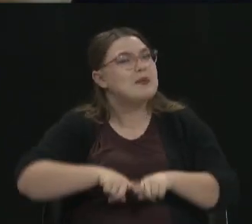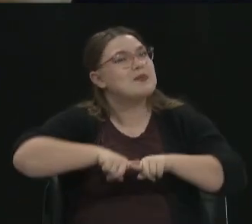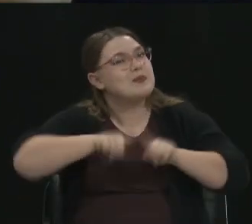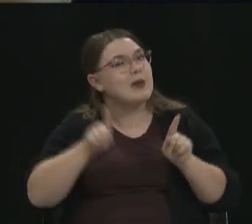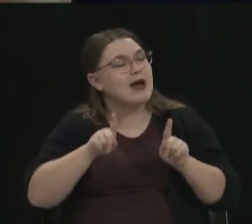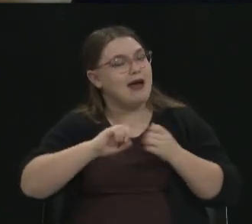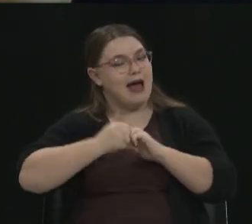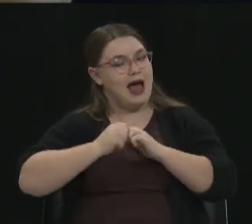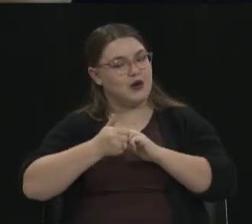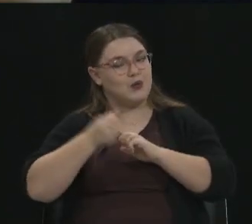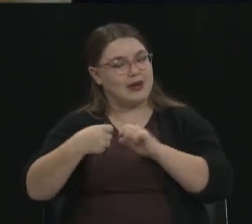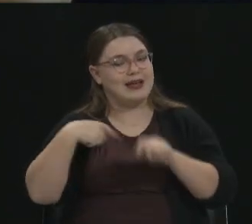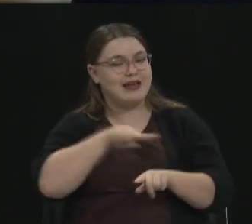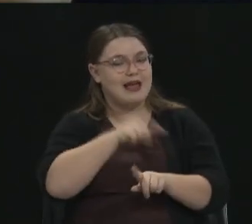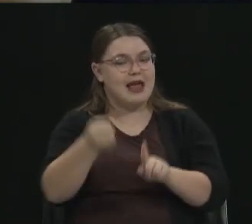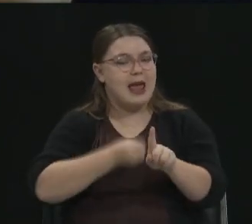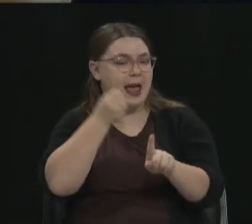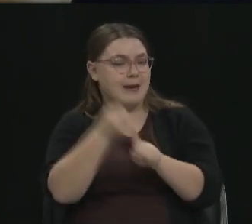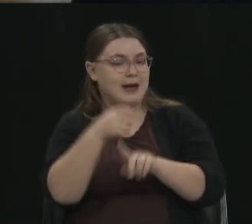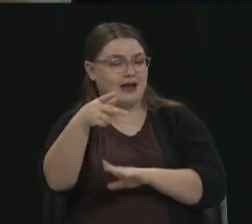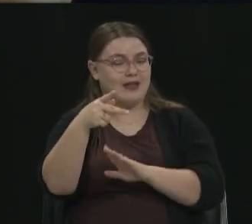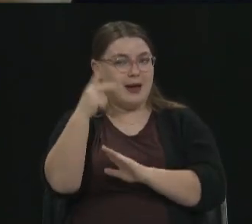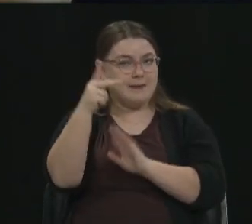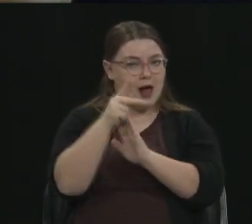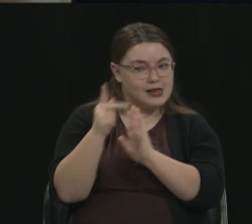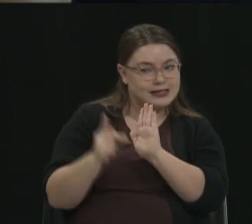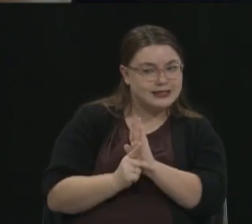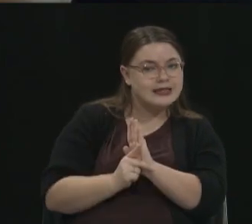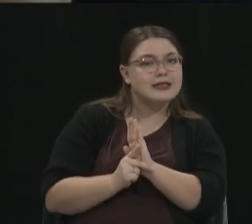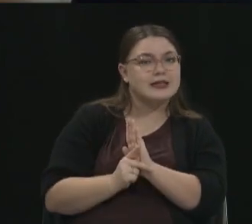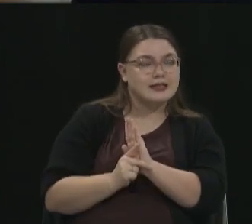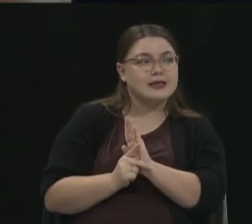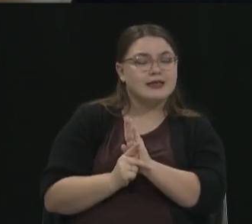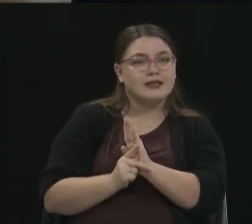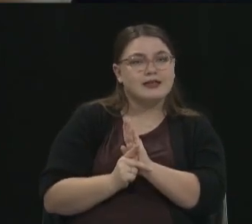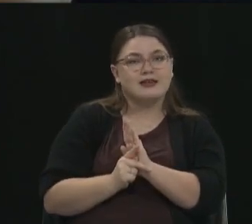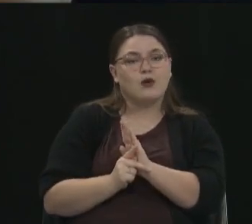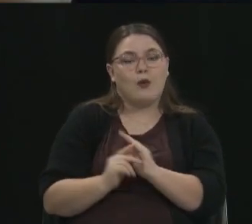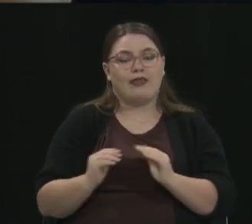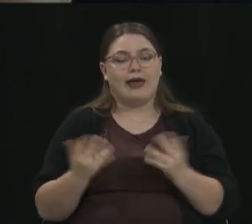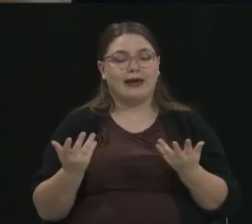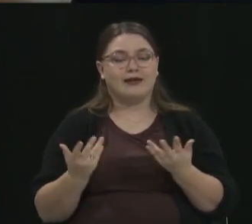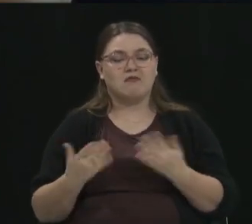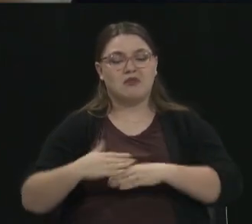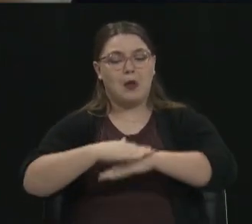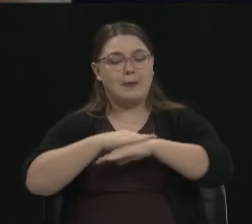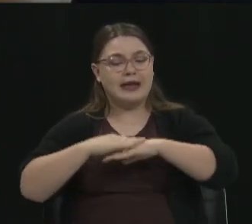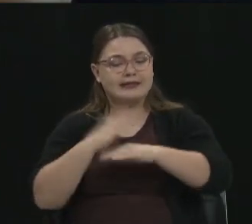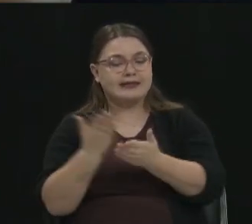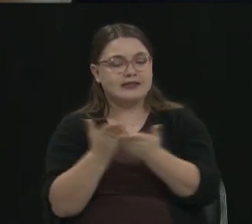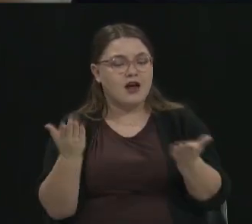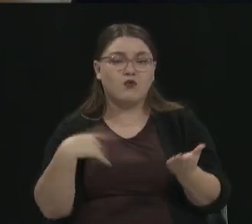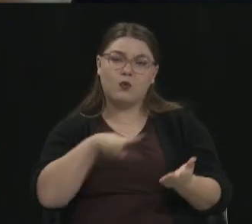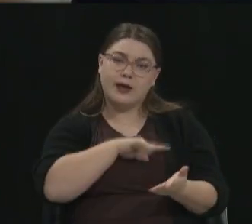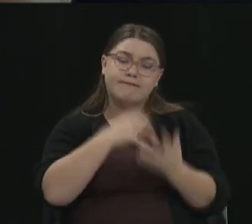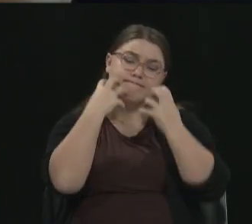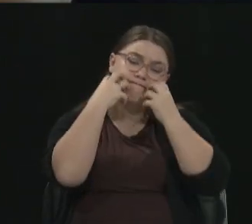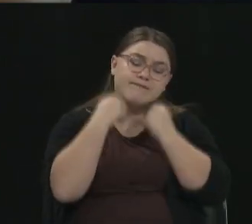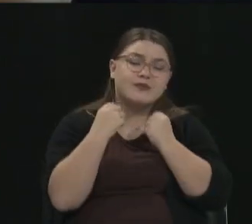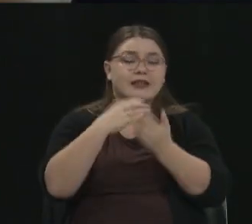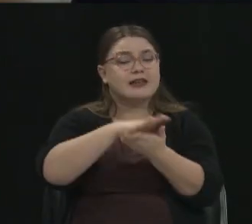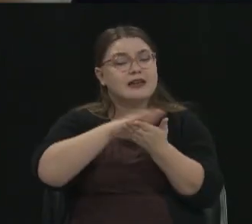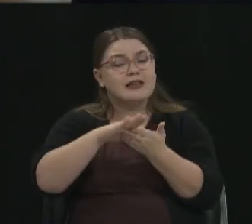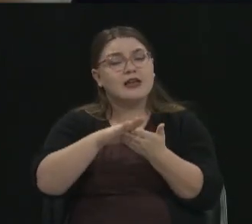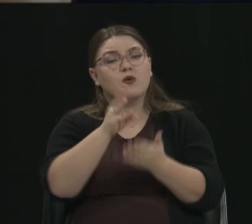policy without a lot of visibility. Sure. Those lower level things, now we all care about the clean water and clean air that's going to result